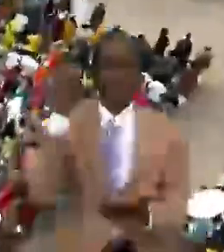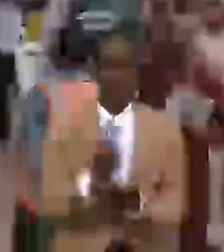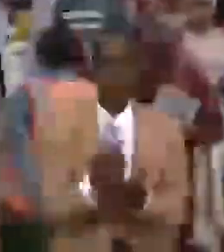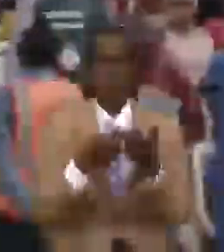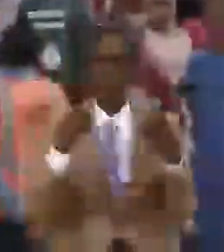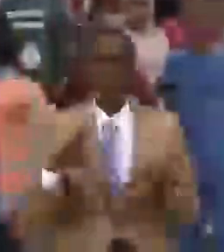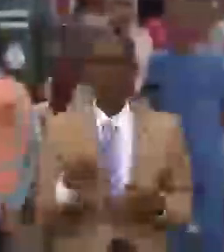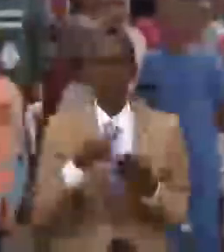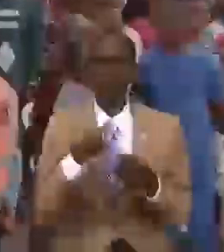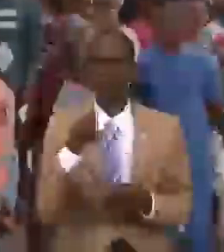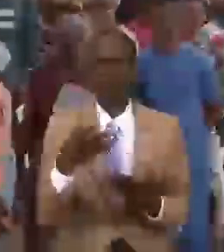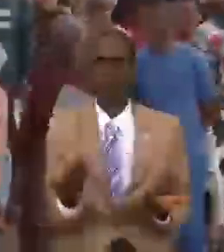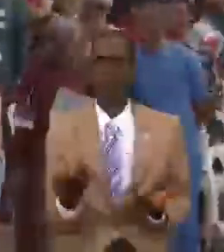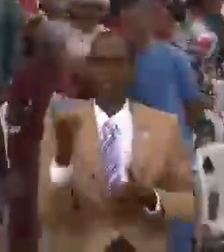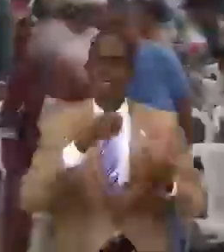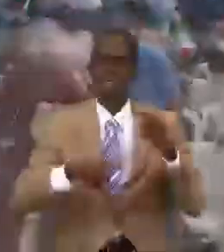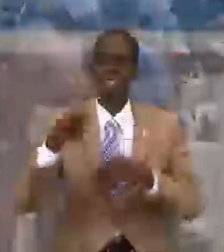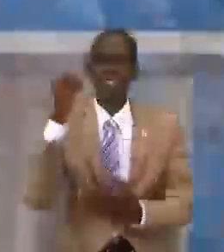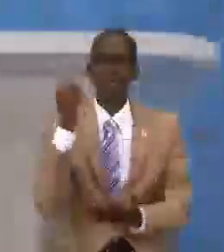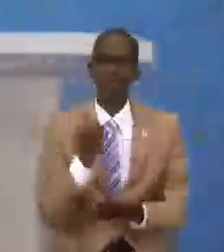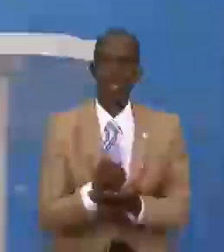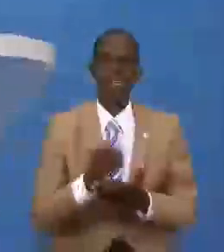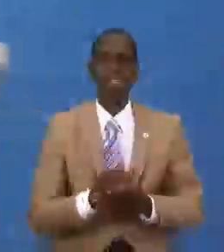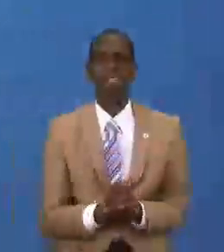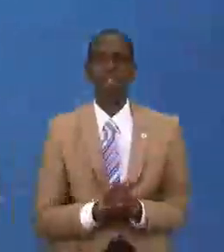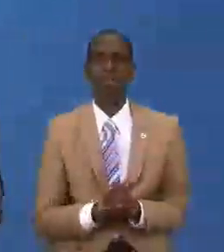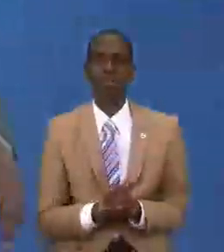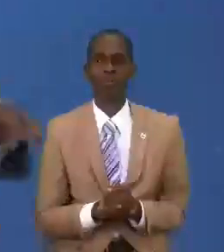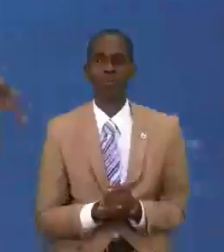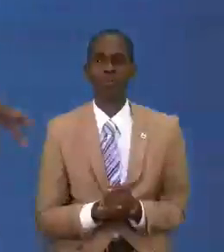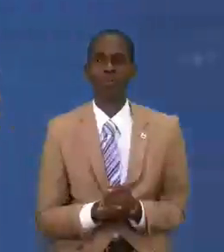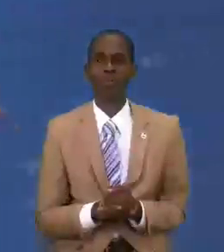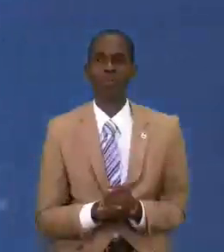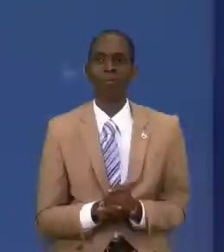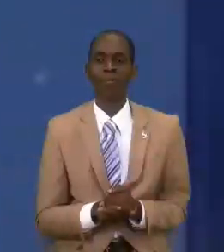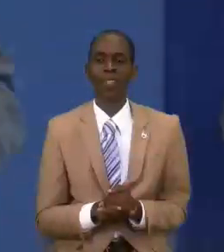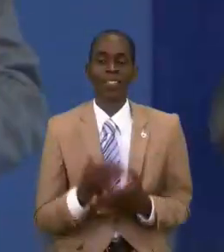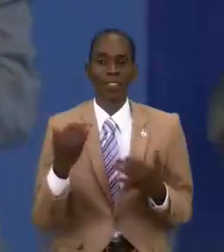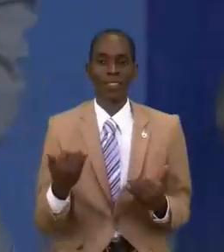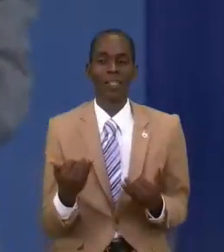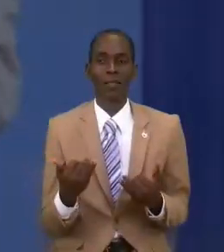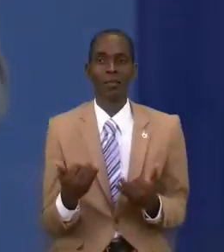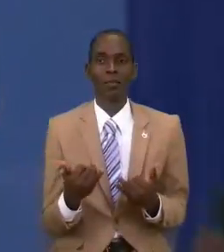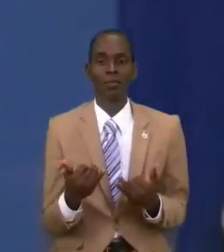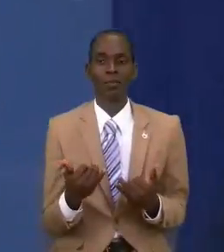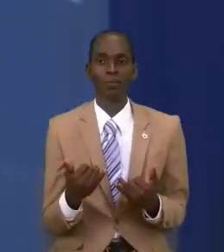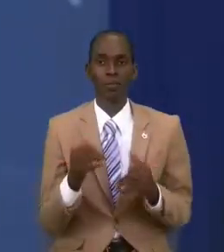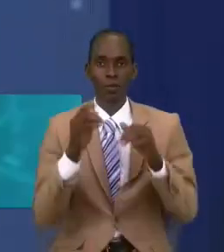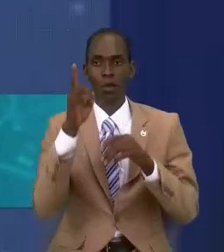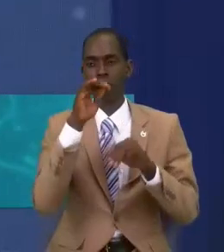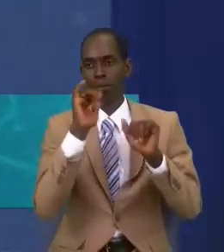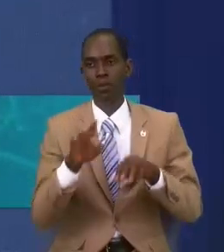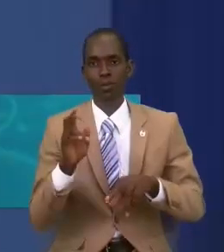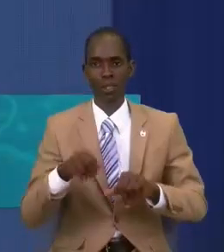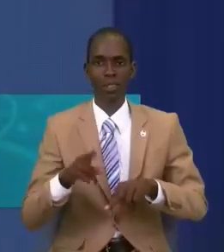Amen. God bless you. You can see now we're coming to Isaiah chapter 42. And I'm reading to you from verse